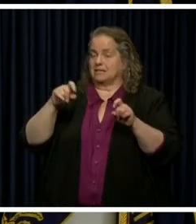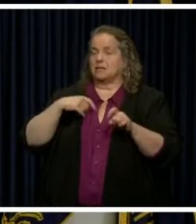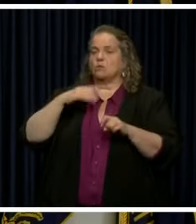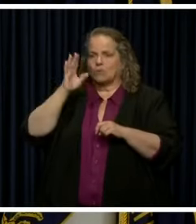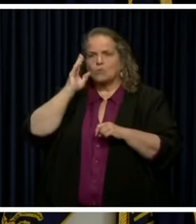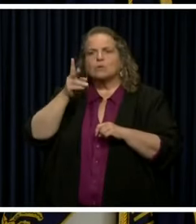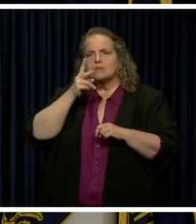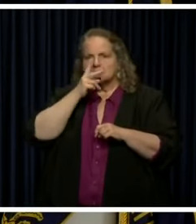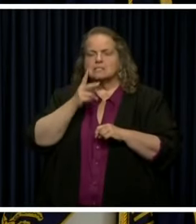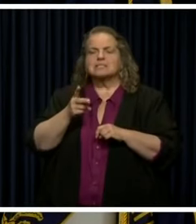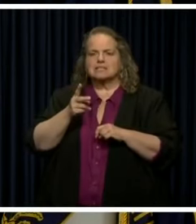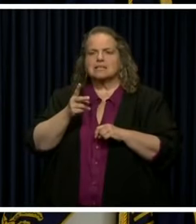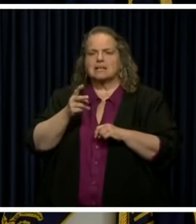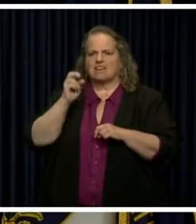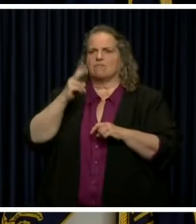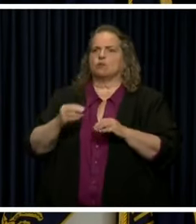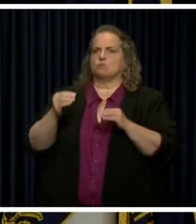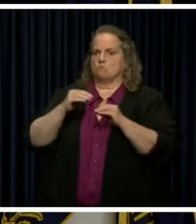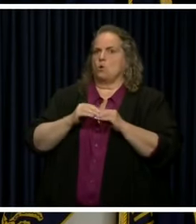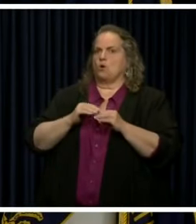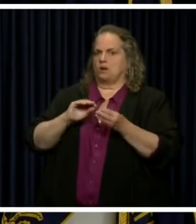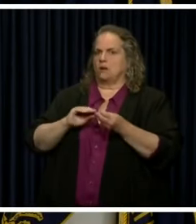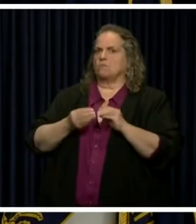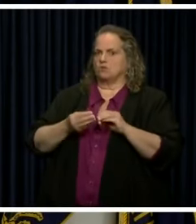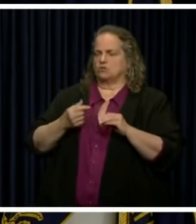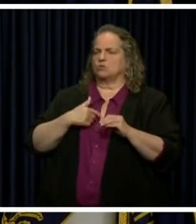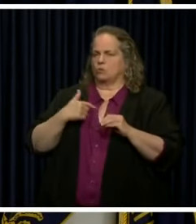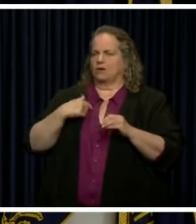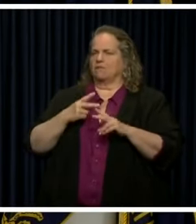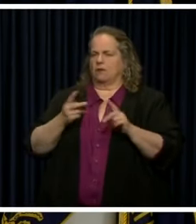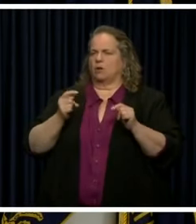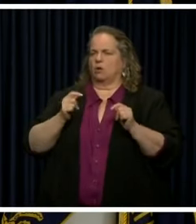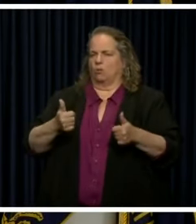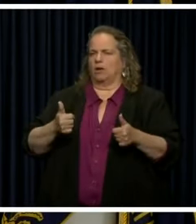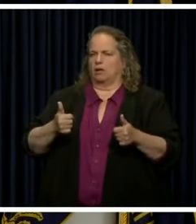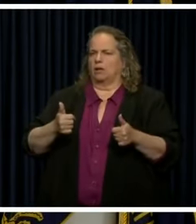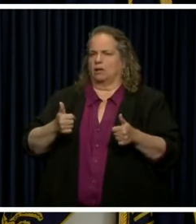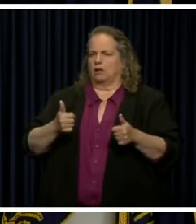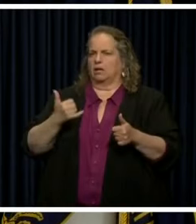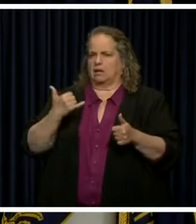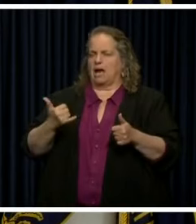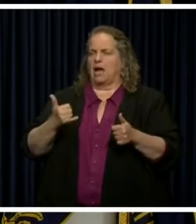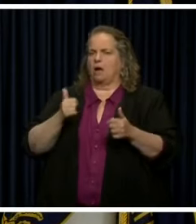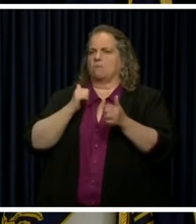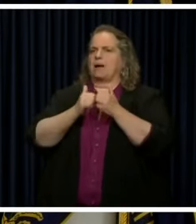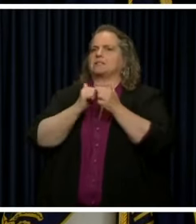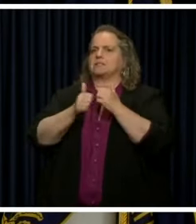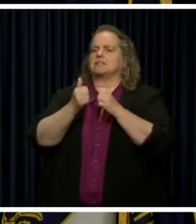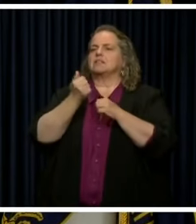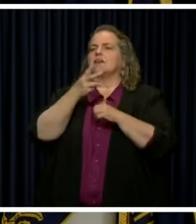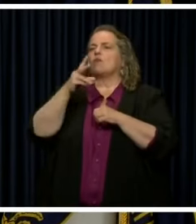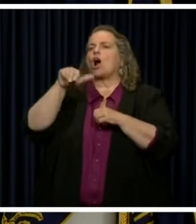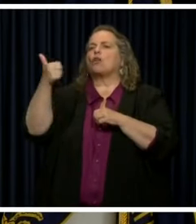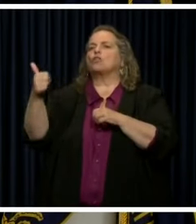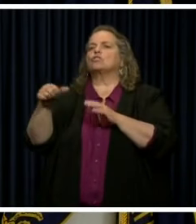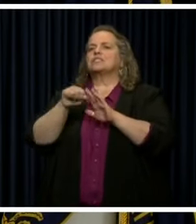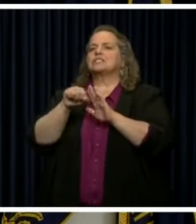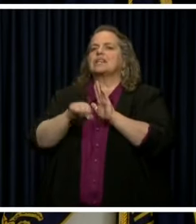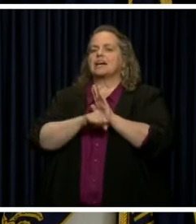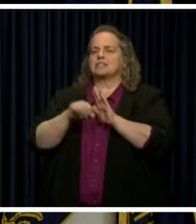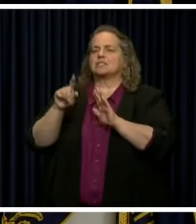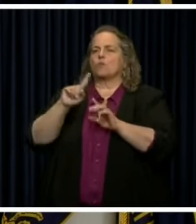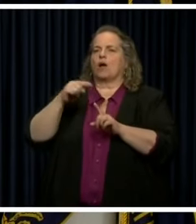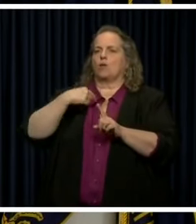see even more. I think we're very quickly surpassing a number of other states that were around where we've